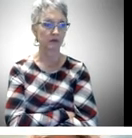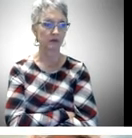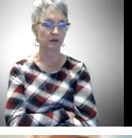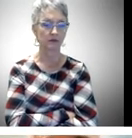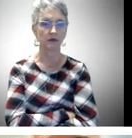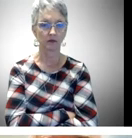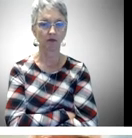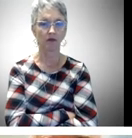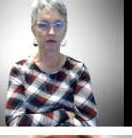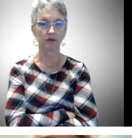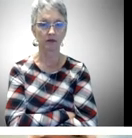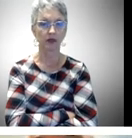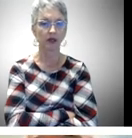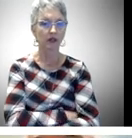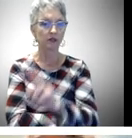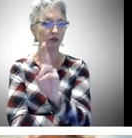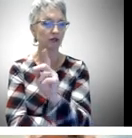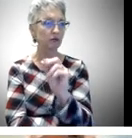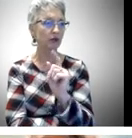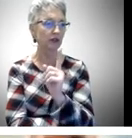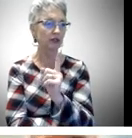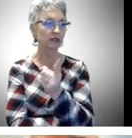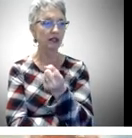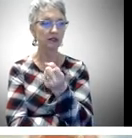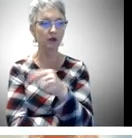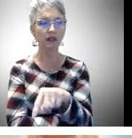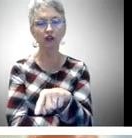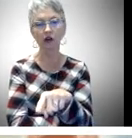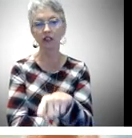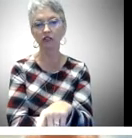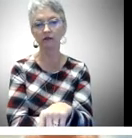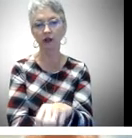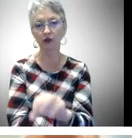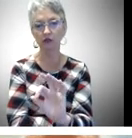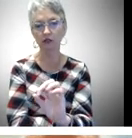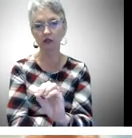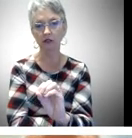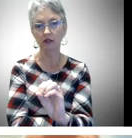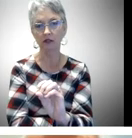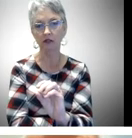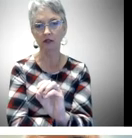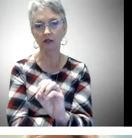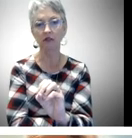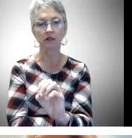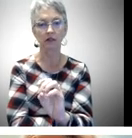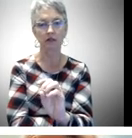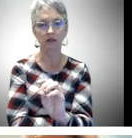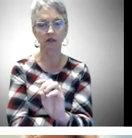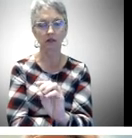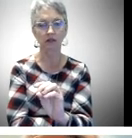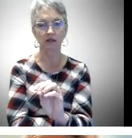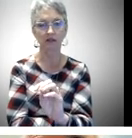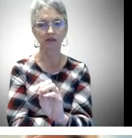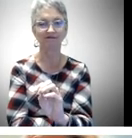of Rights that says a person has a right to do that. So 2 more things. Can someone under guardianship vote? Yeah, well, it depends on